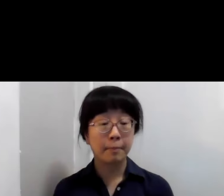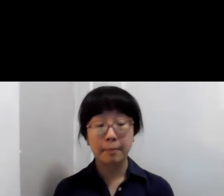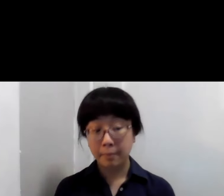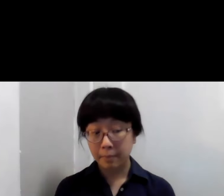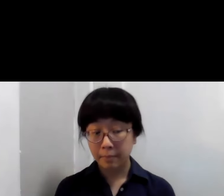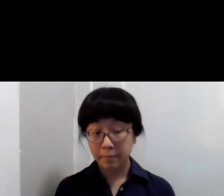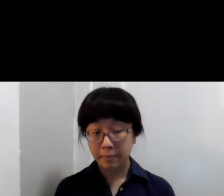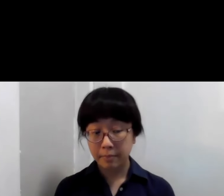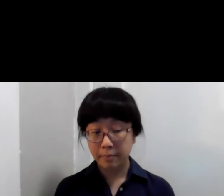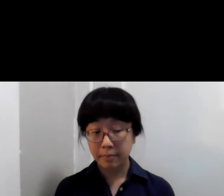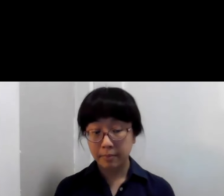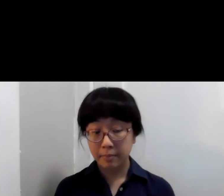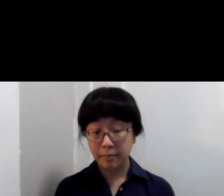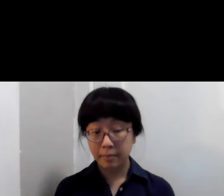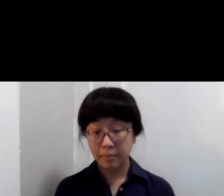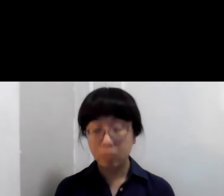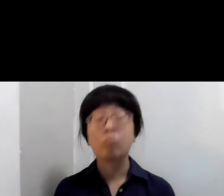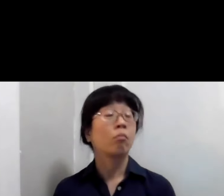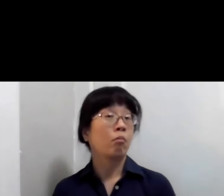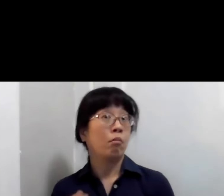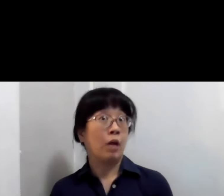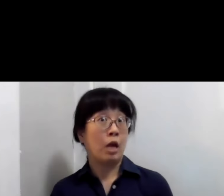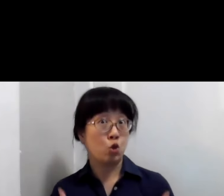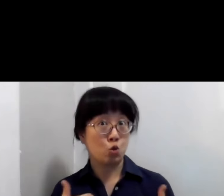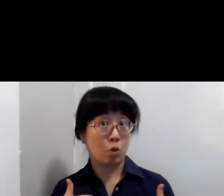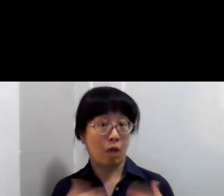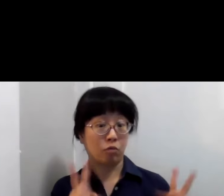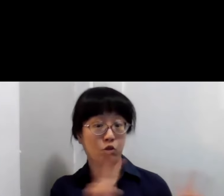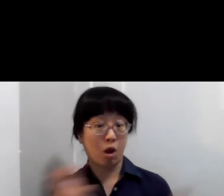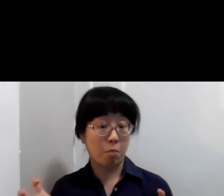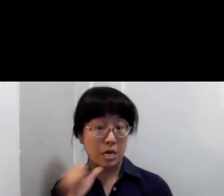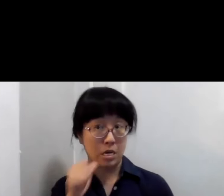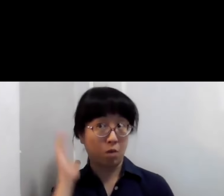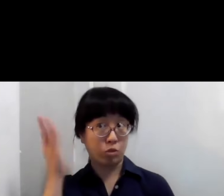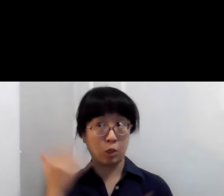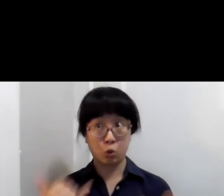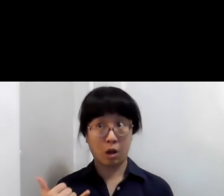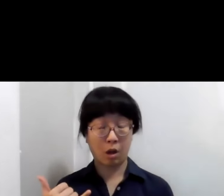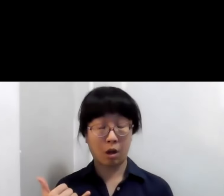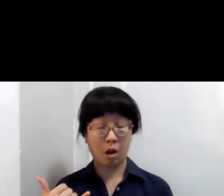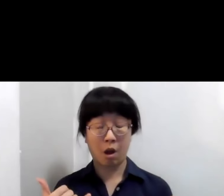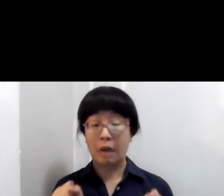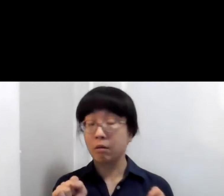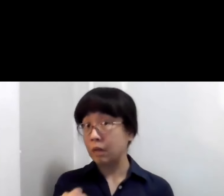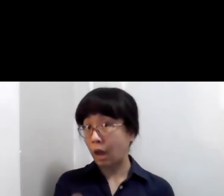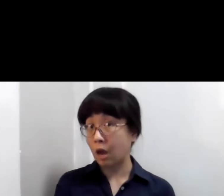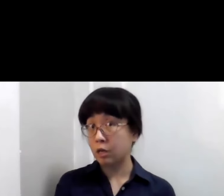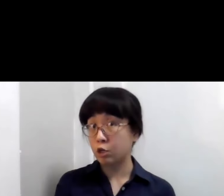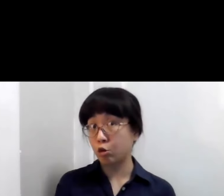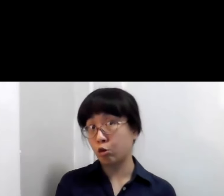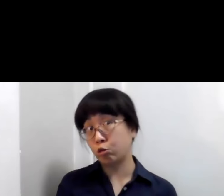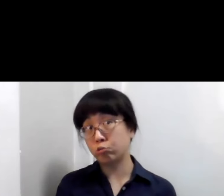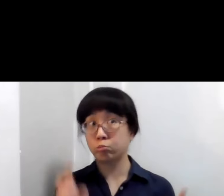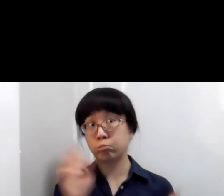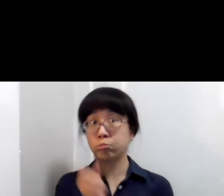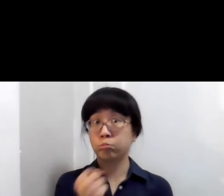Can you present on topics not listed here today as far as the academic coaches are concerned? And can you create video lessons and